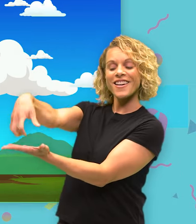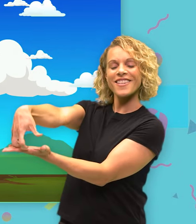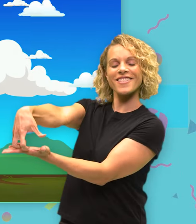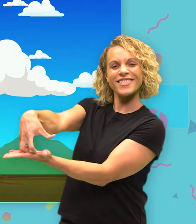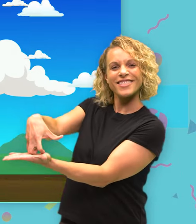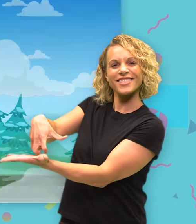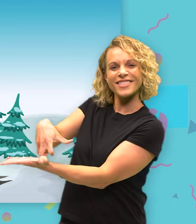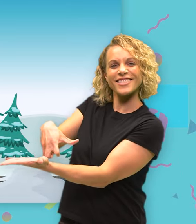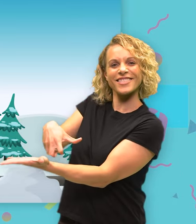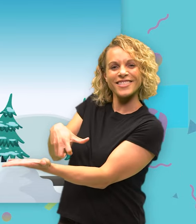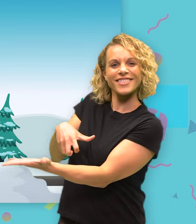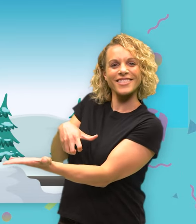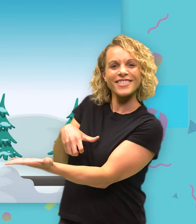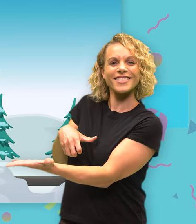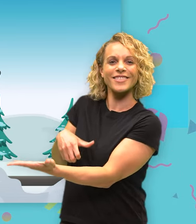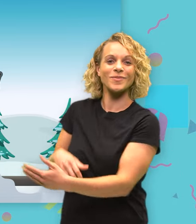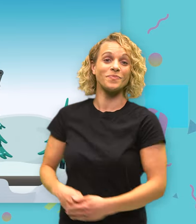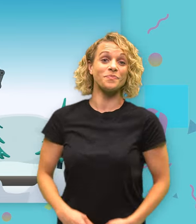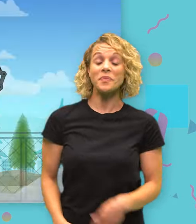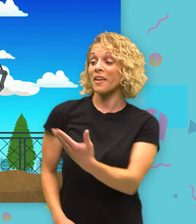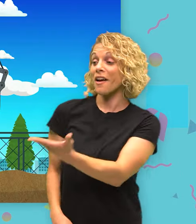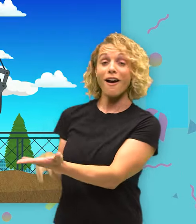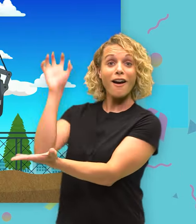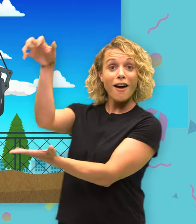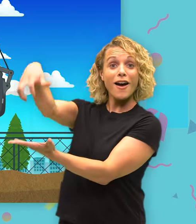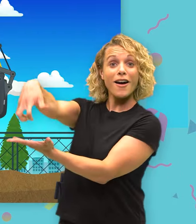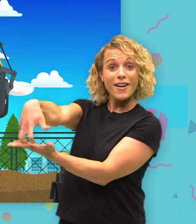an excavator,